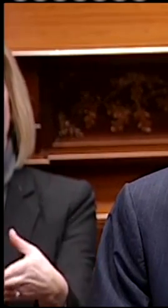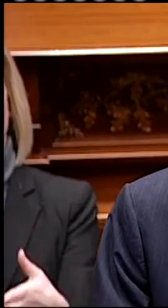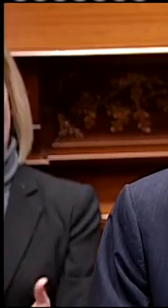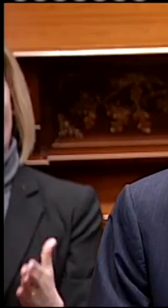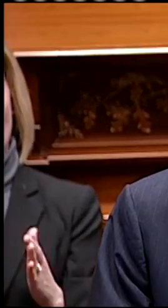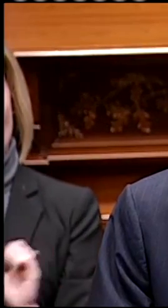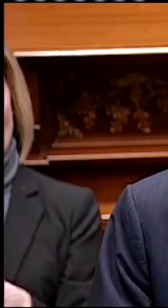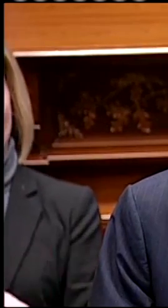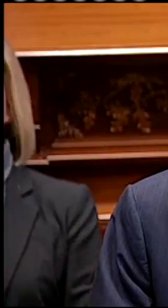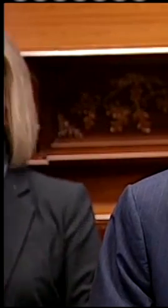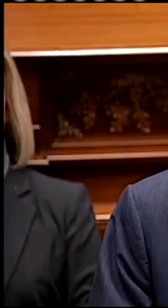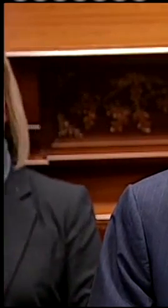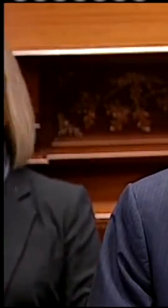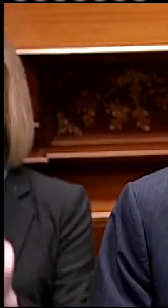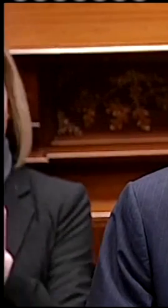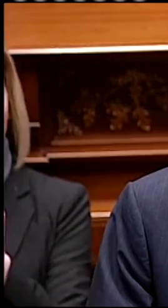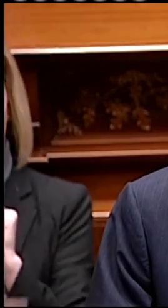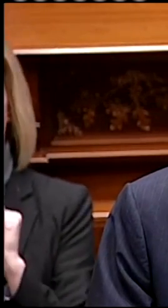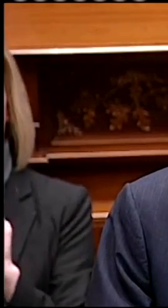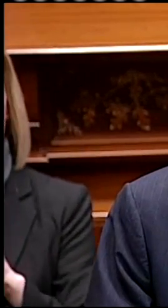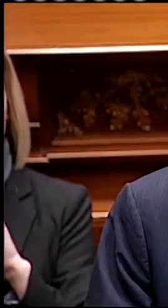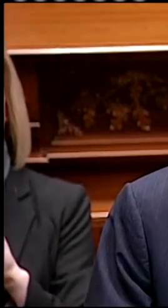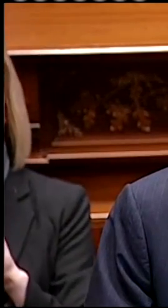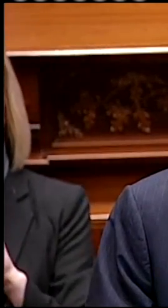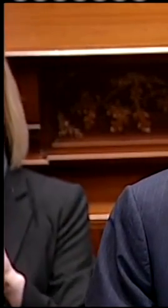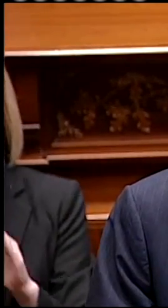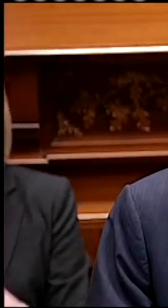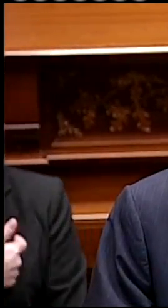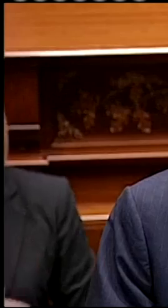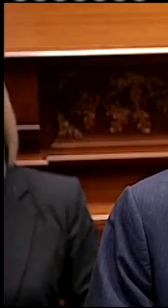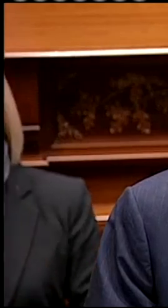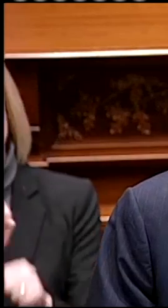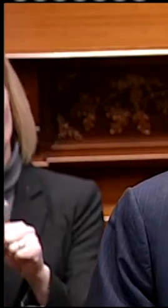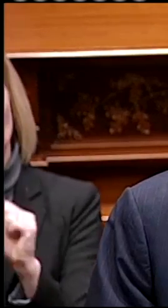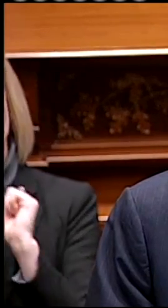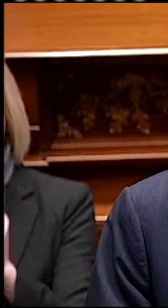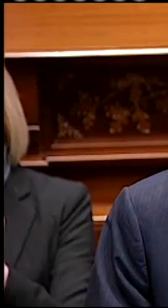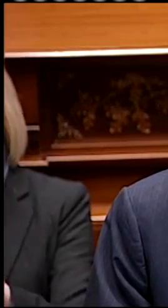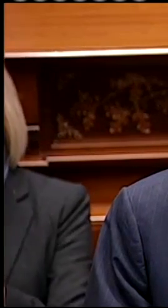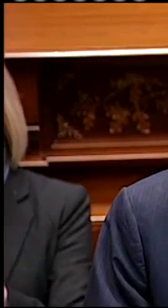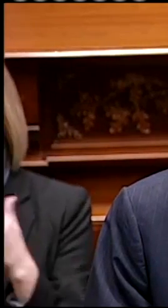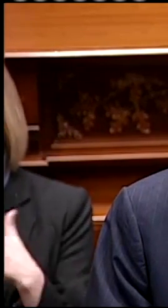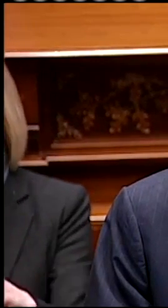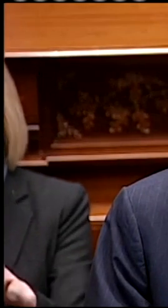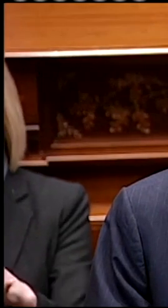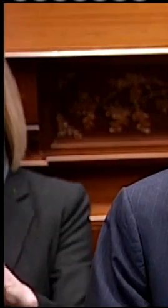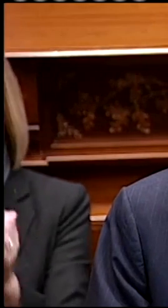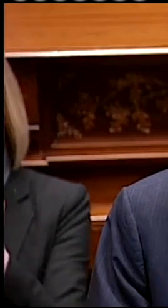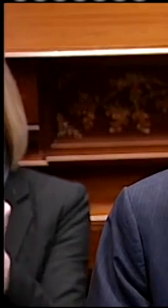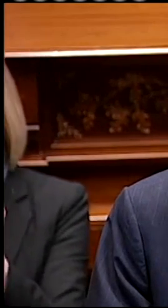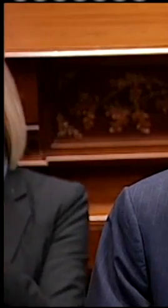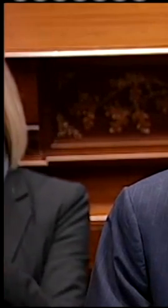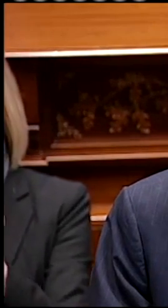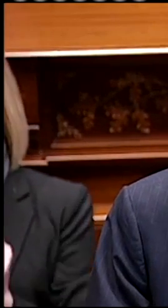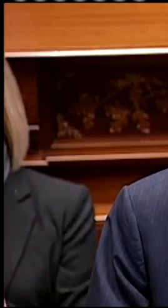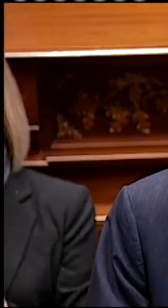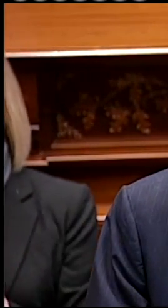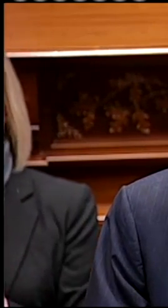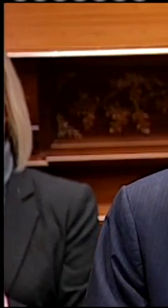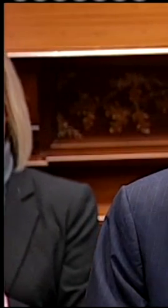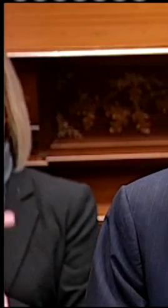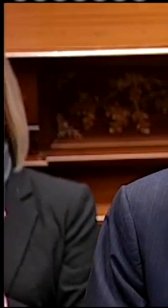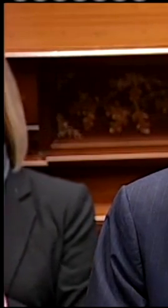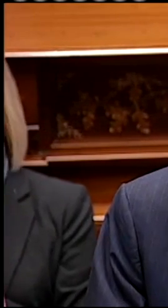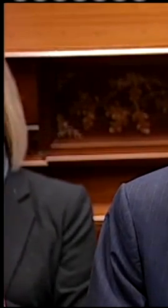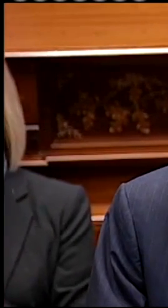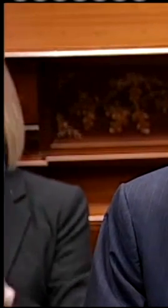us uncompetitive. Let's work together to enact competitive 21st century tax system for a